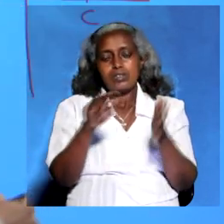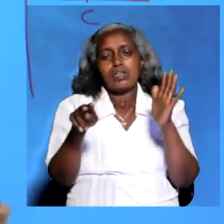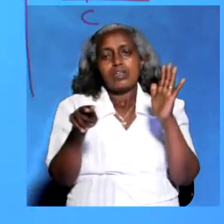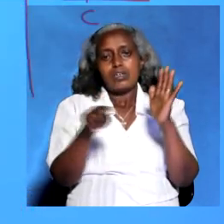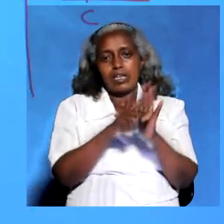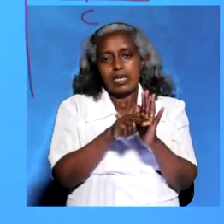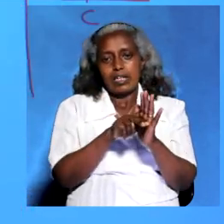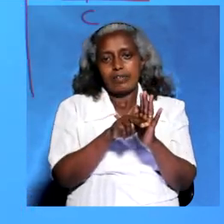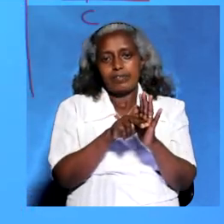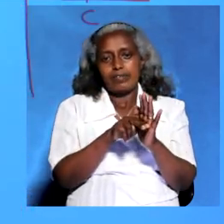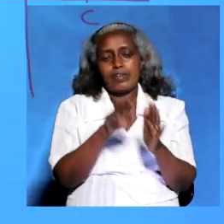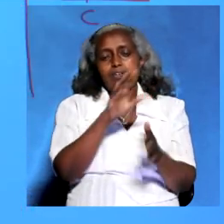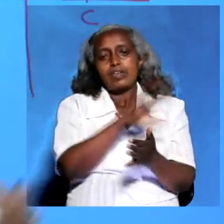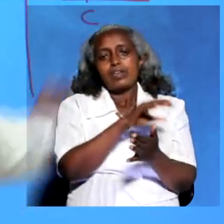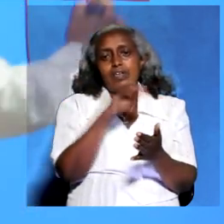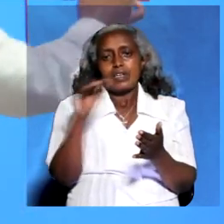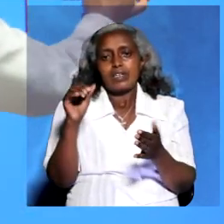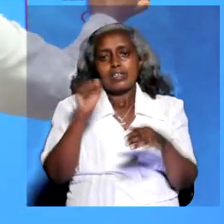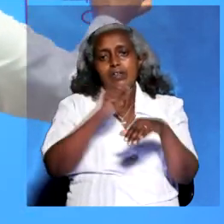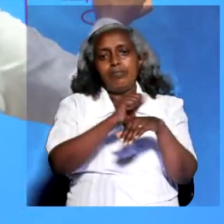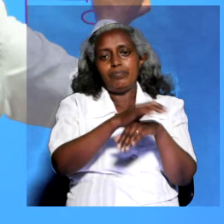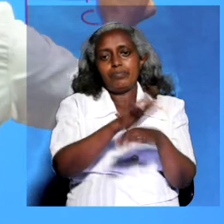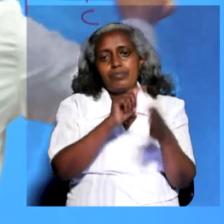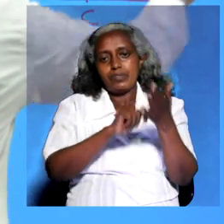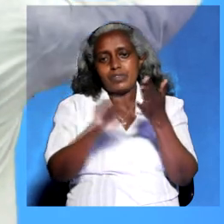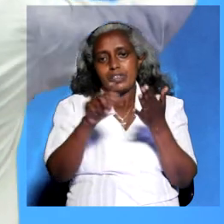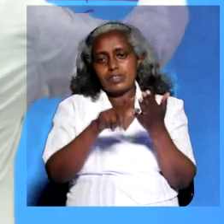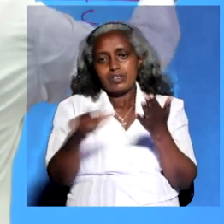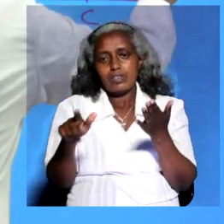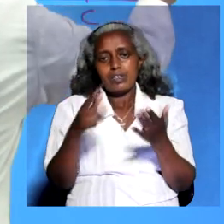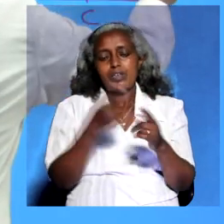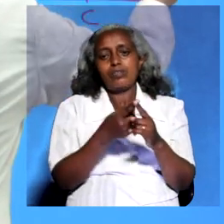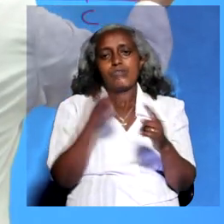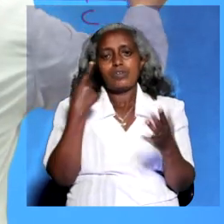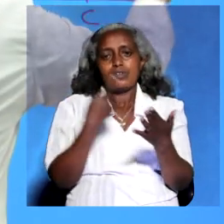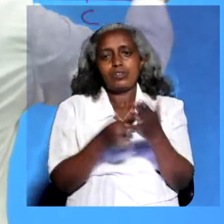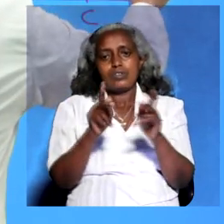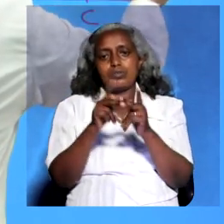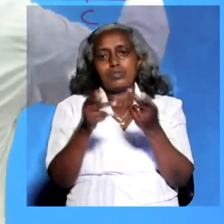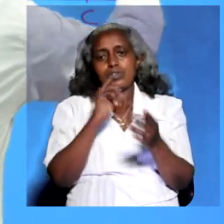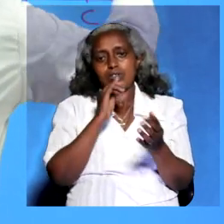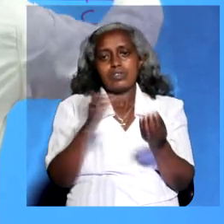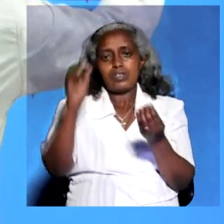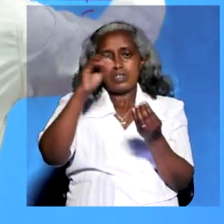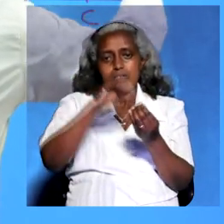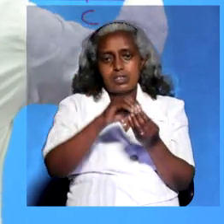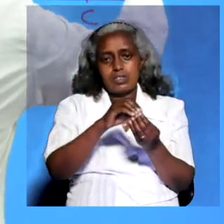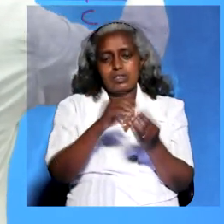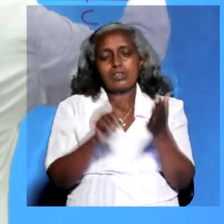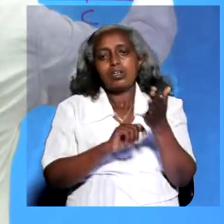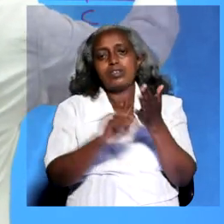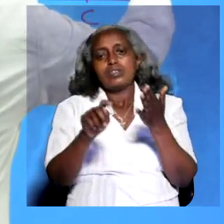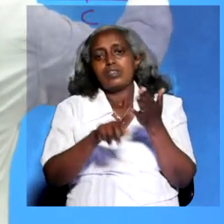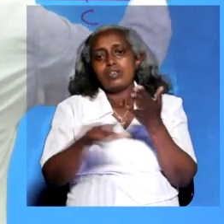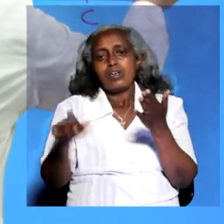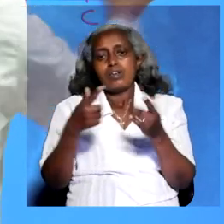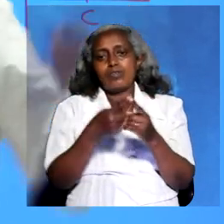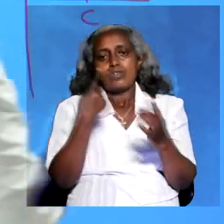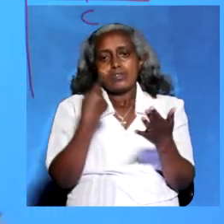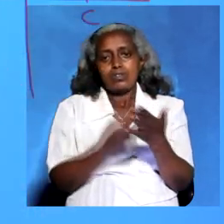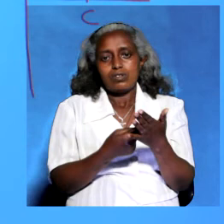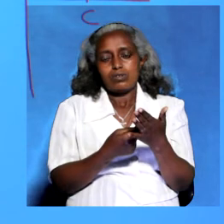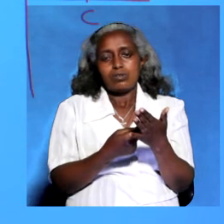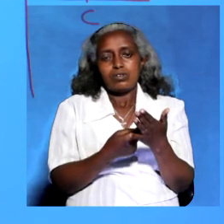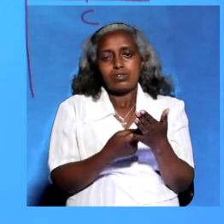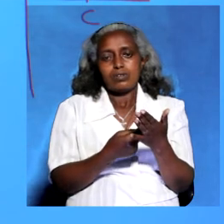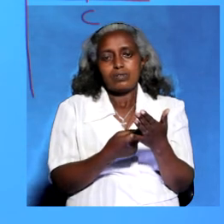negative, and the slope of tangent line for this part is increasing, or if you take tangent line for this one, it